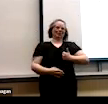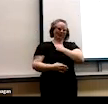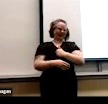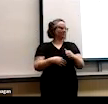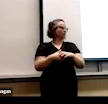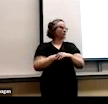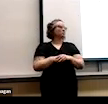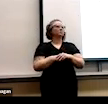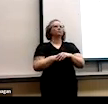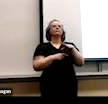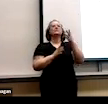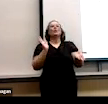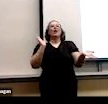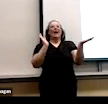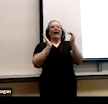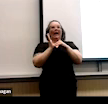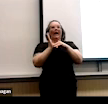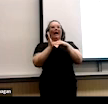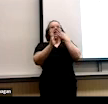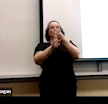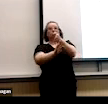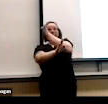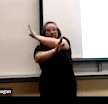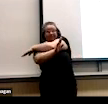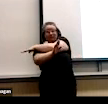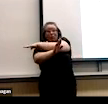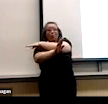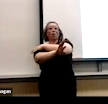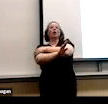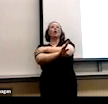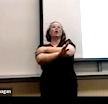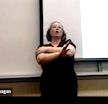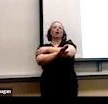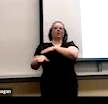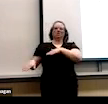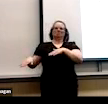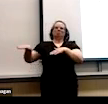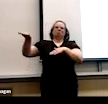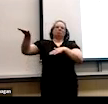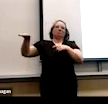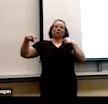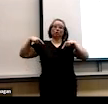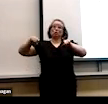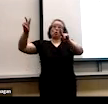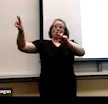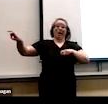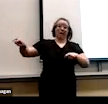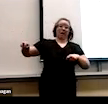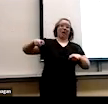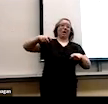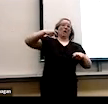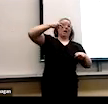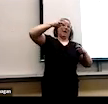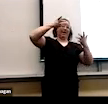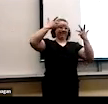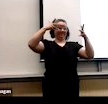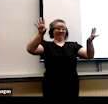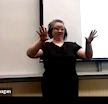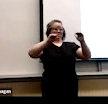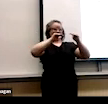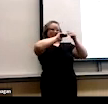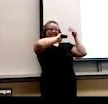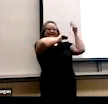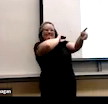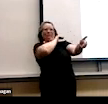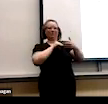and after transition. So we want to ensure that youth attend their appointments. This is definitely something that comes up in the literature. We haven't really done a great job transitioning people if they